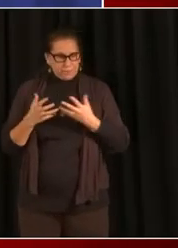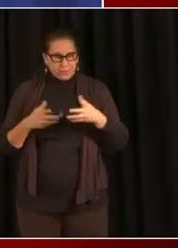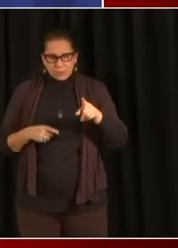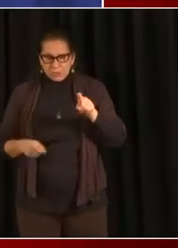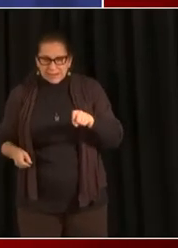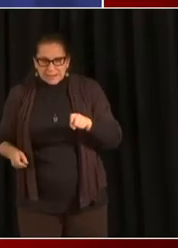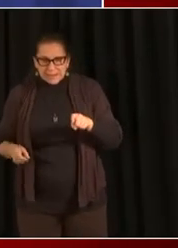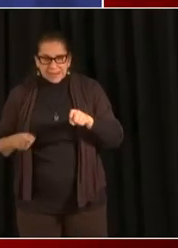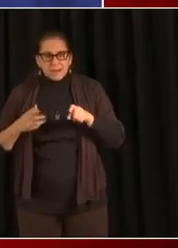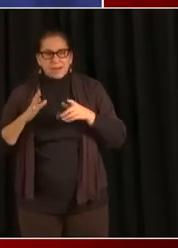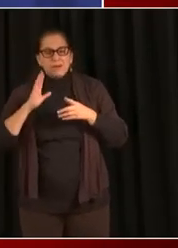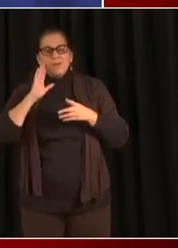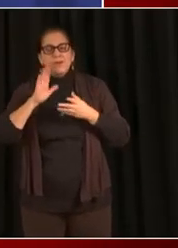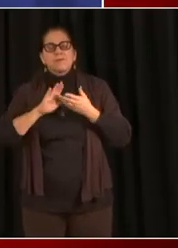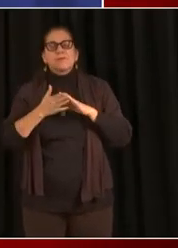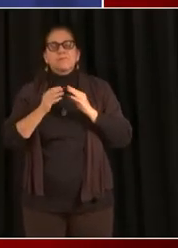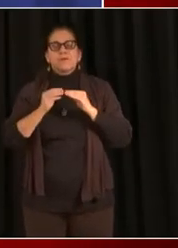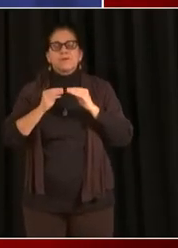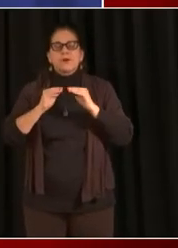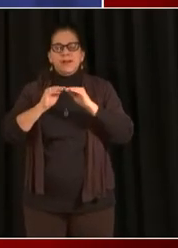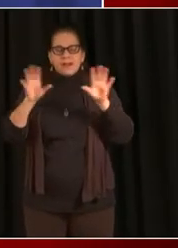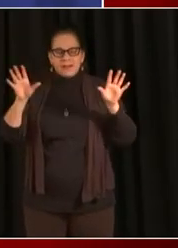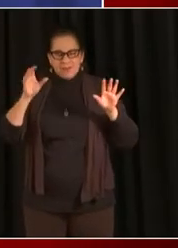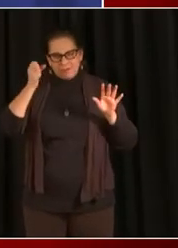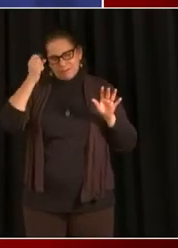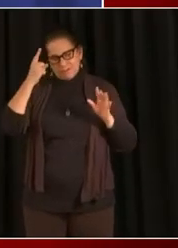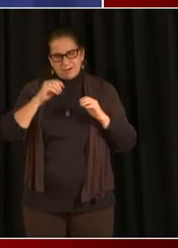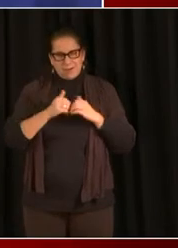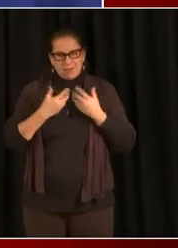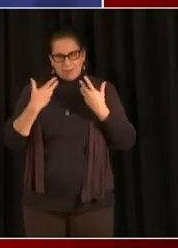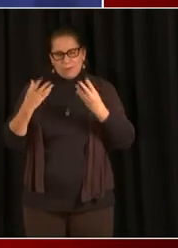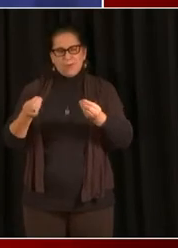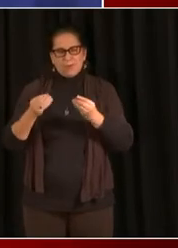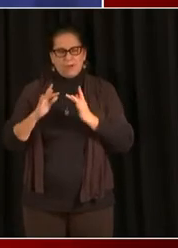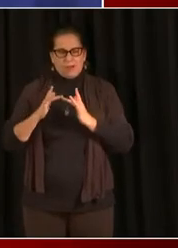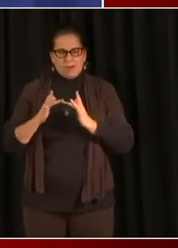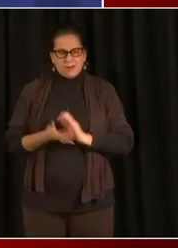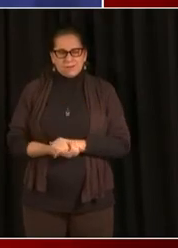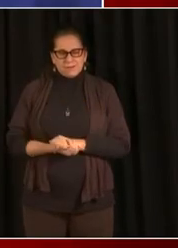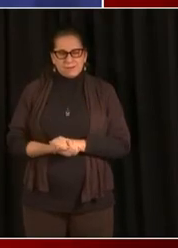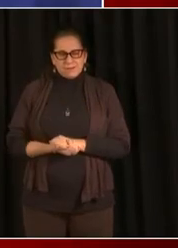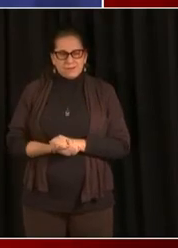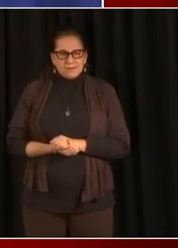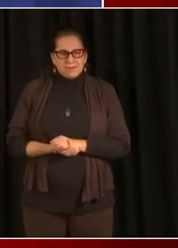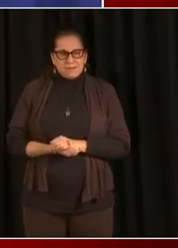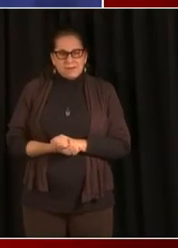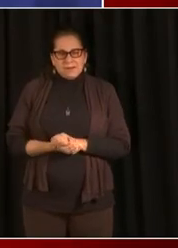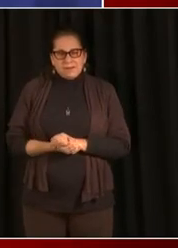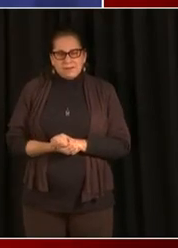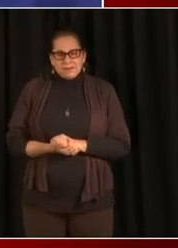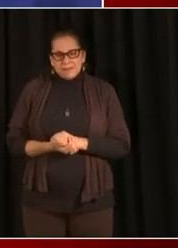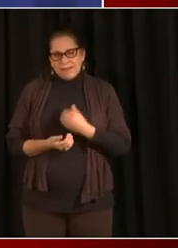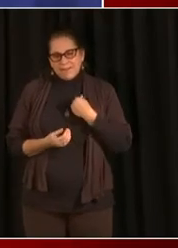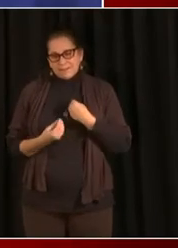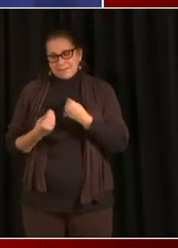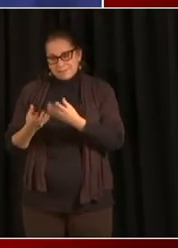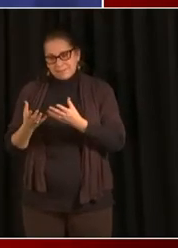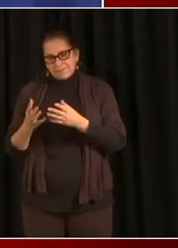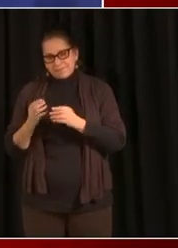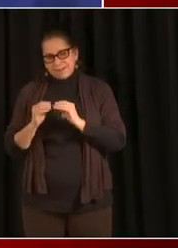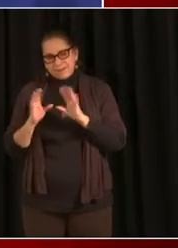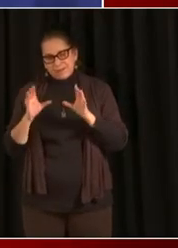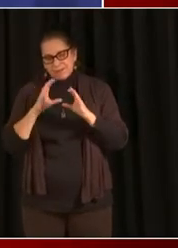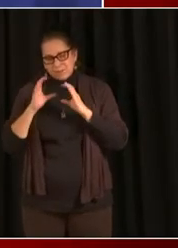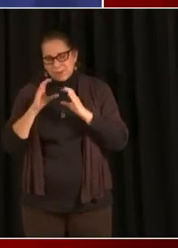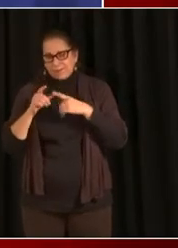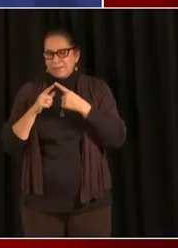really using technology also is another way to reach out in these times. There's another way to connect. So businesses